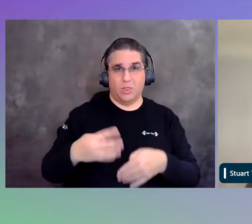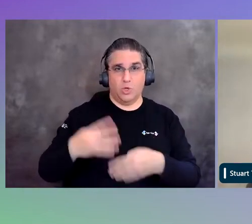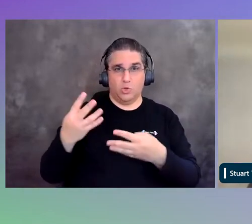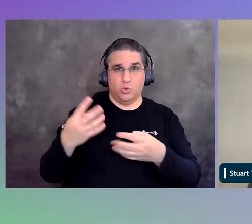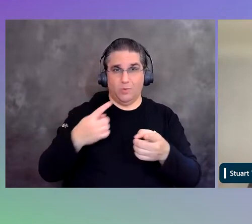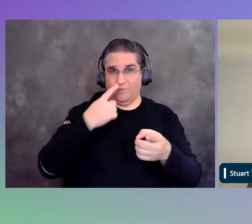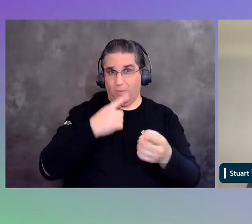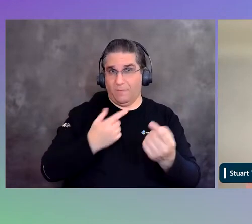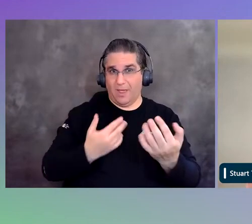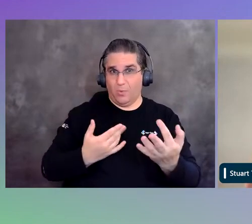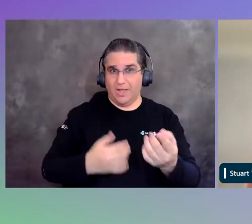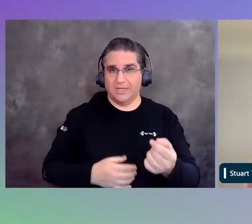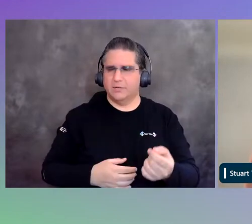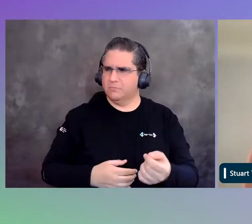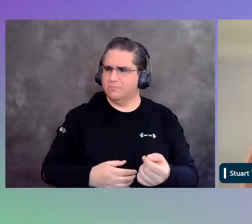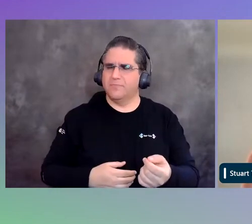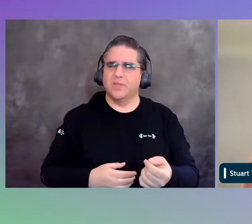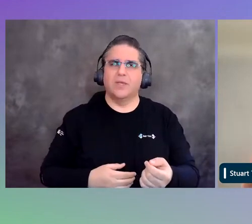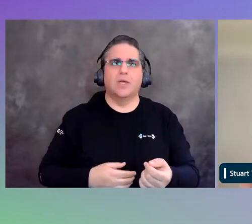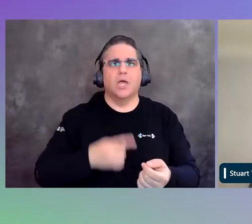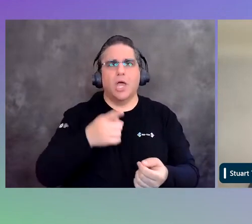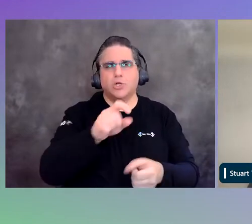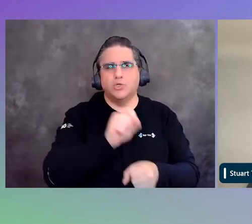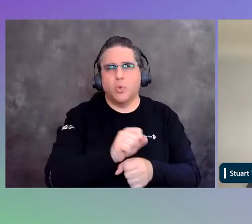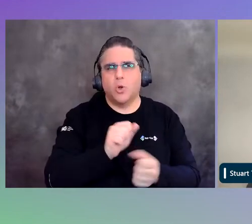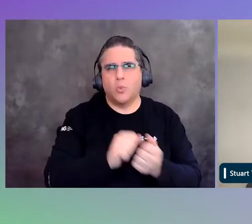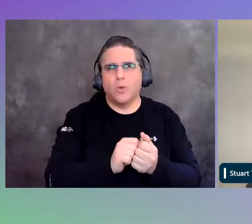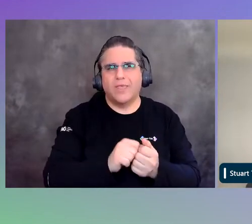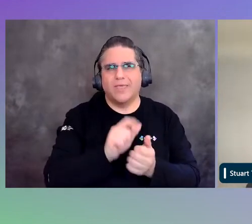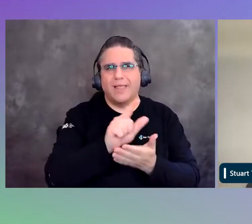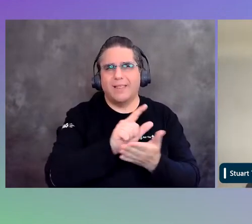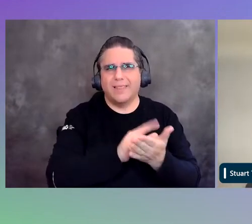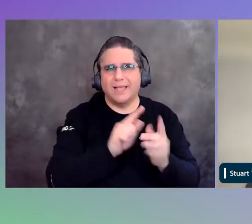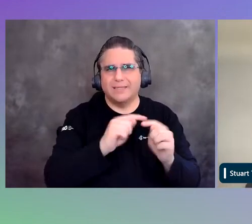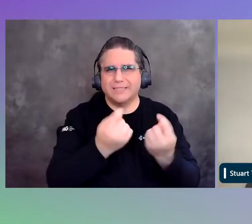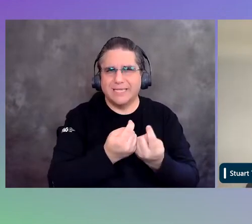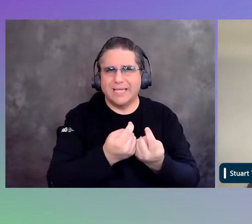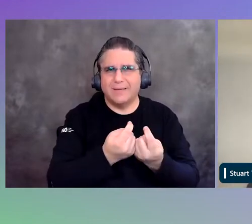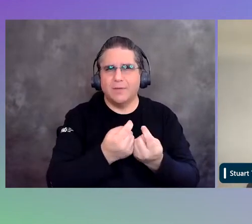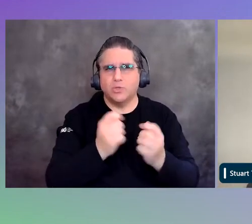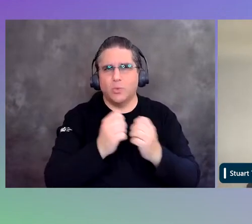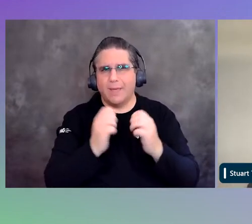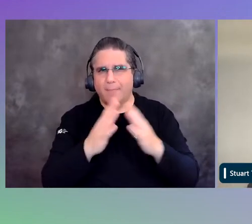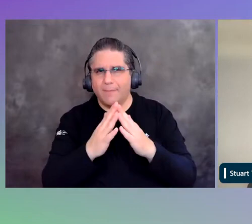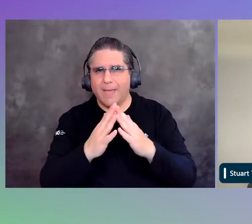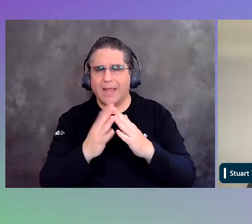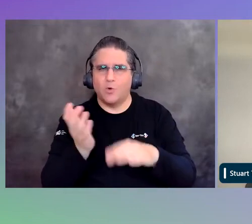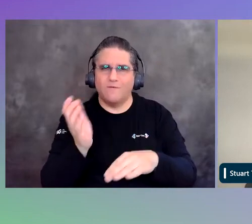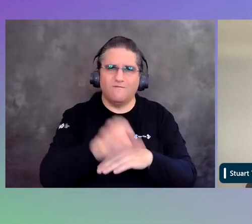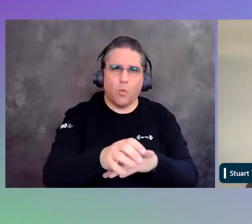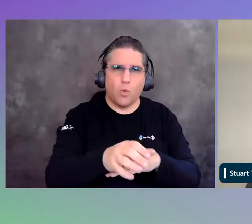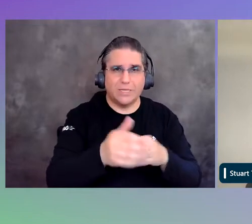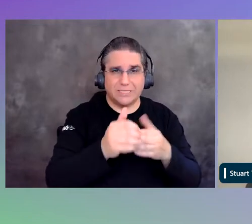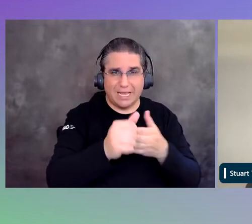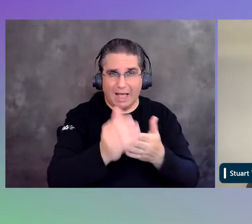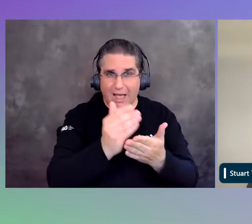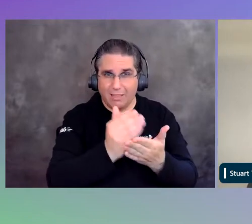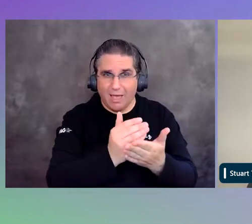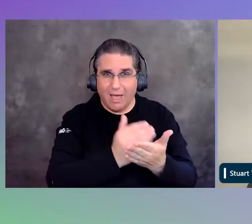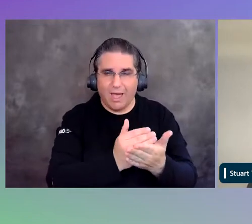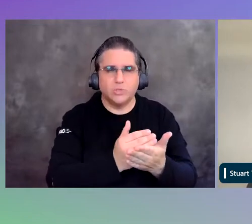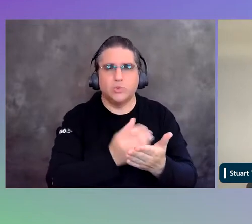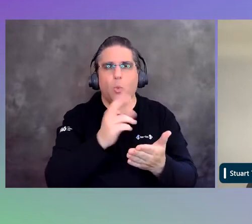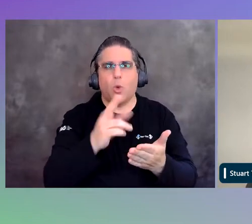answer. of Did course. you work with legal team to implement and enforce following guidelines, or was there an accessibility team